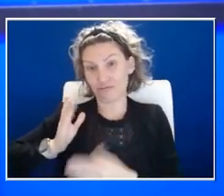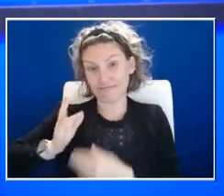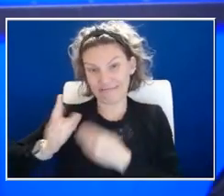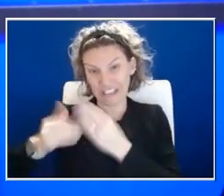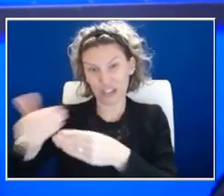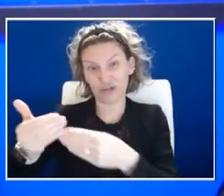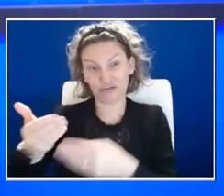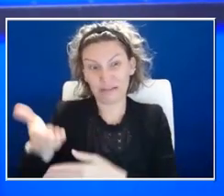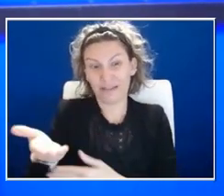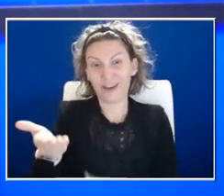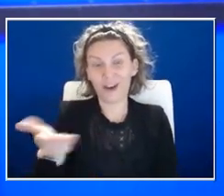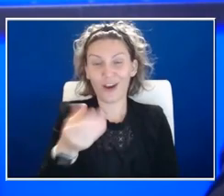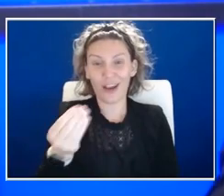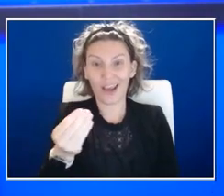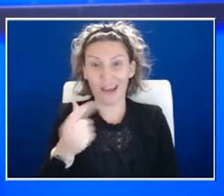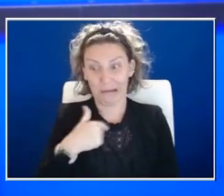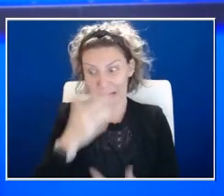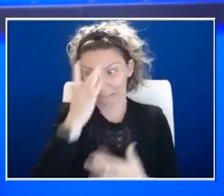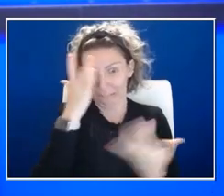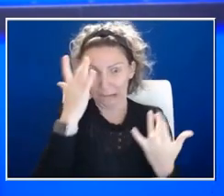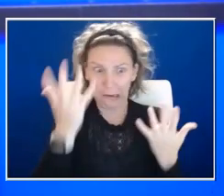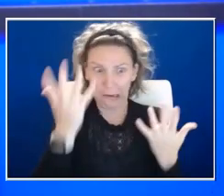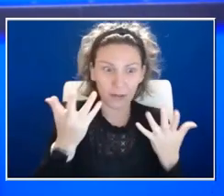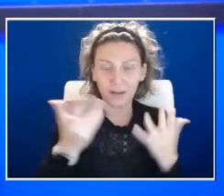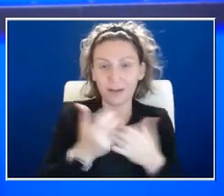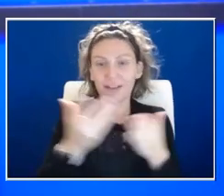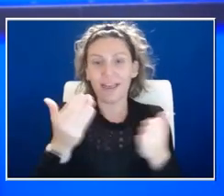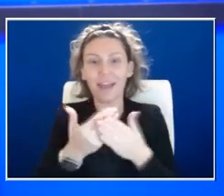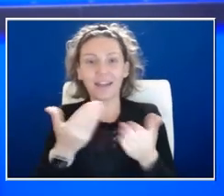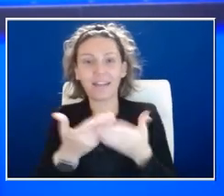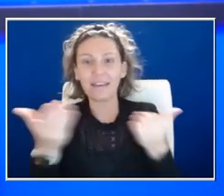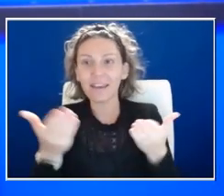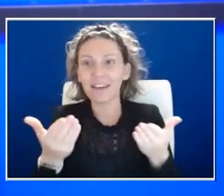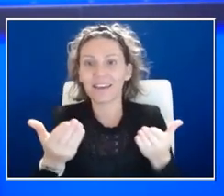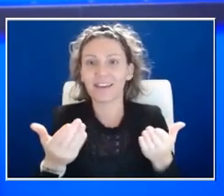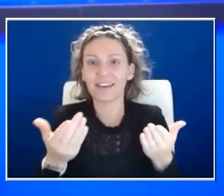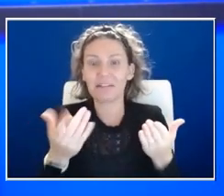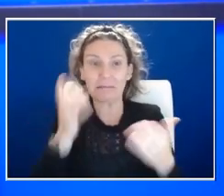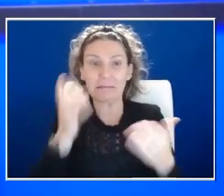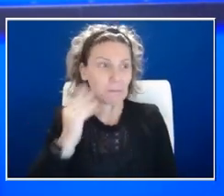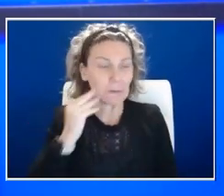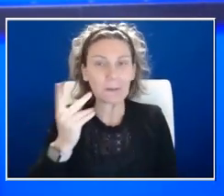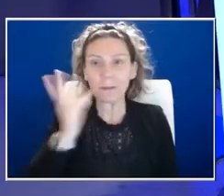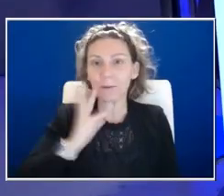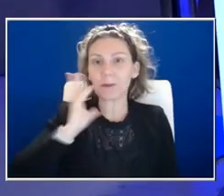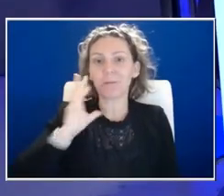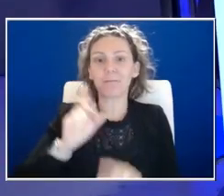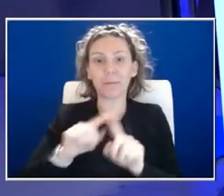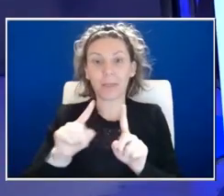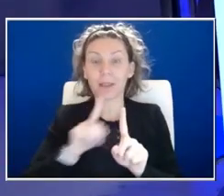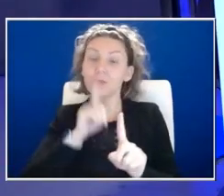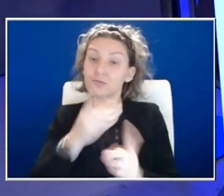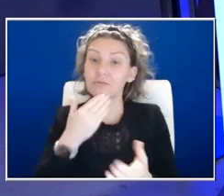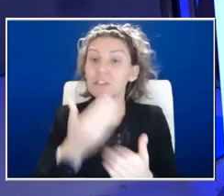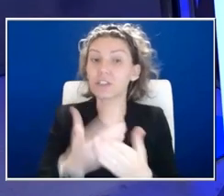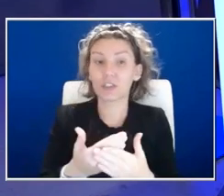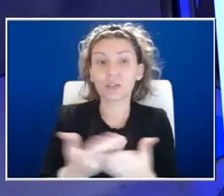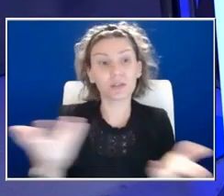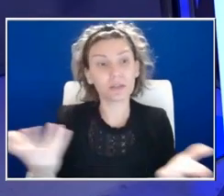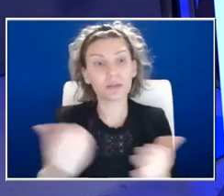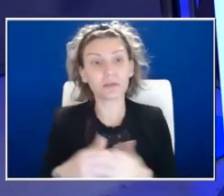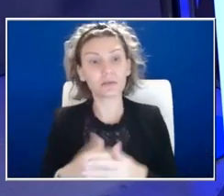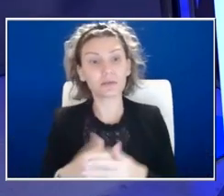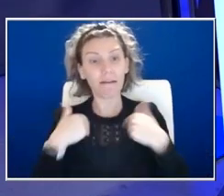frankly, I've forgotten, you know, a lot of the stuff that I've had and been through. And, you know, it's really good, you know, to have someone